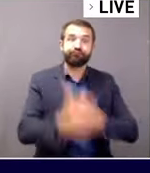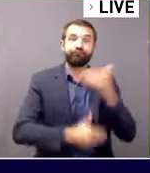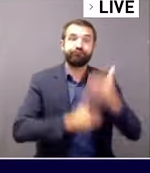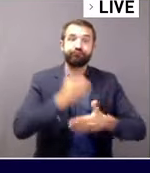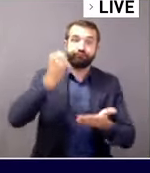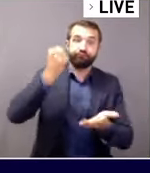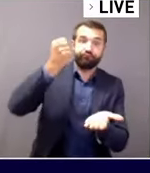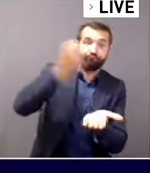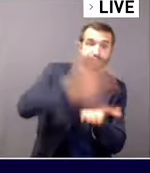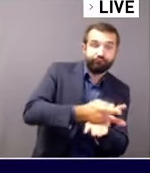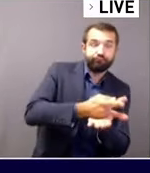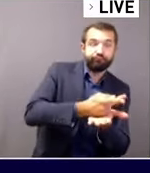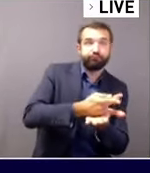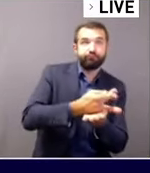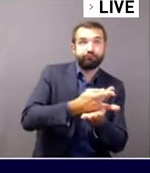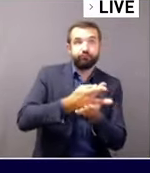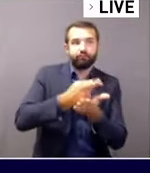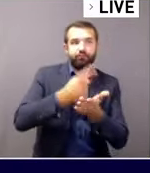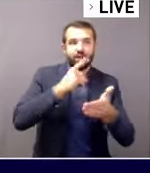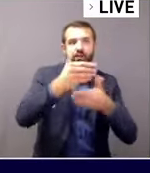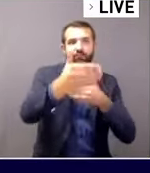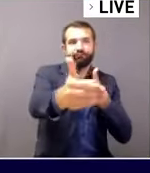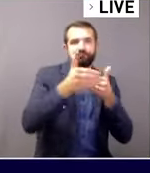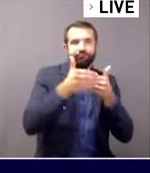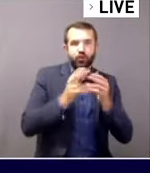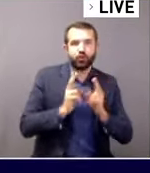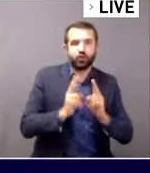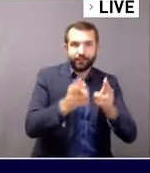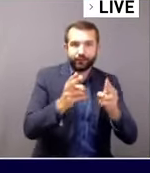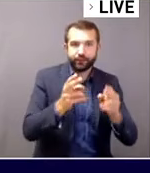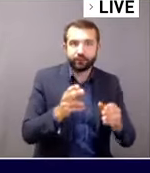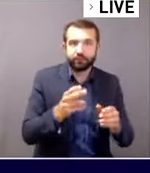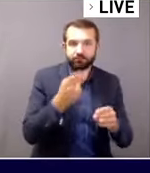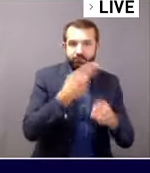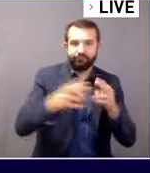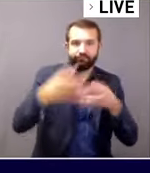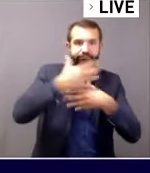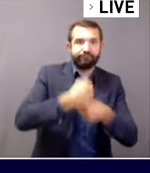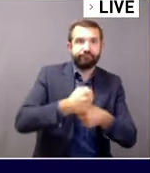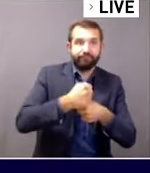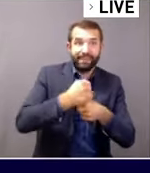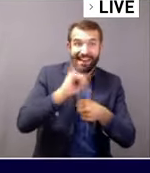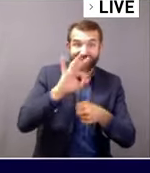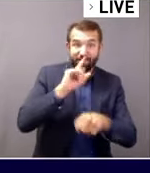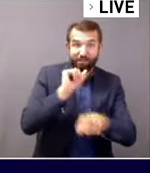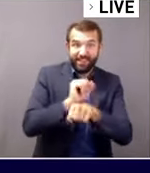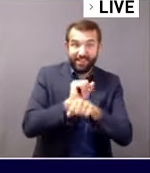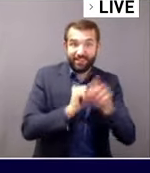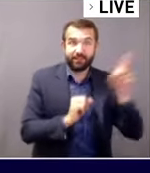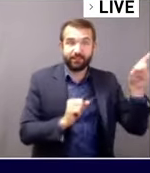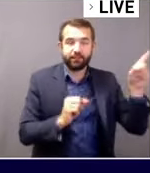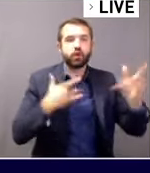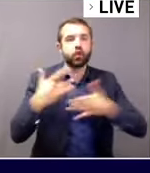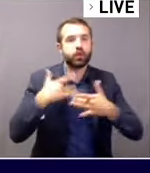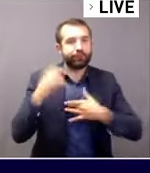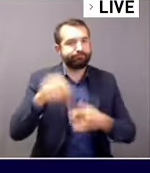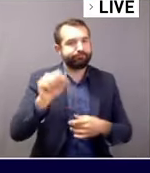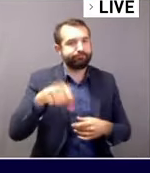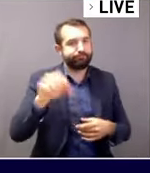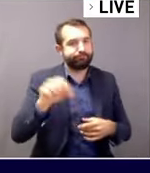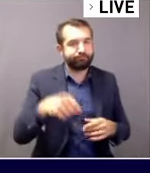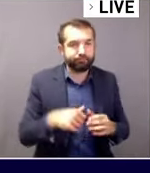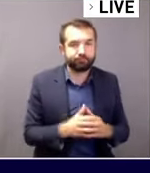vaccine through the emergency use authorization, I think that would raise concerns. In and of its face, there is the inherent risk